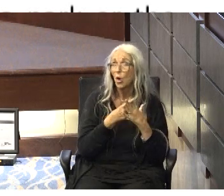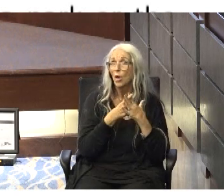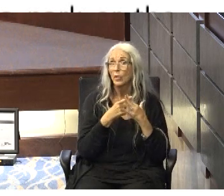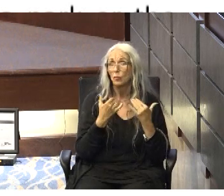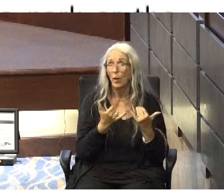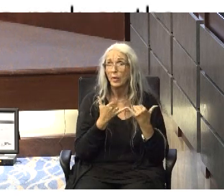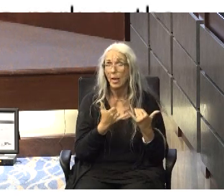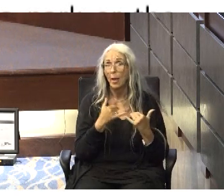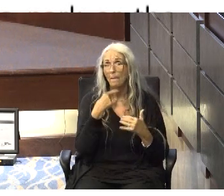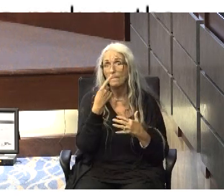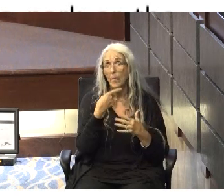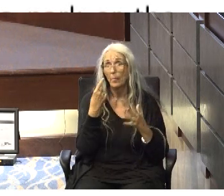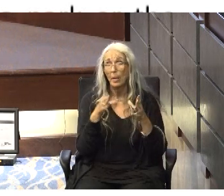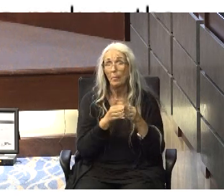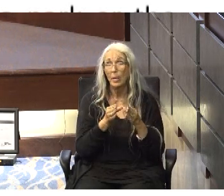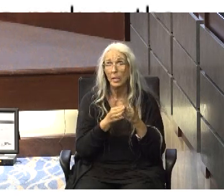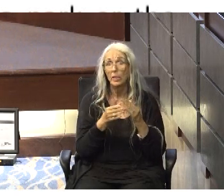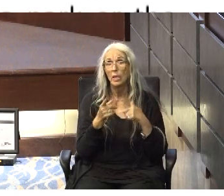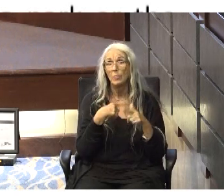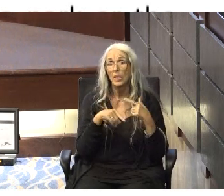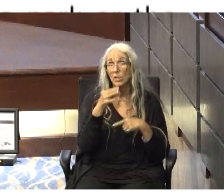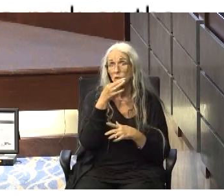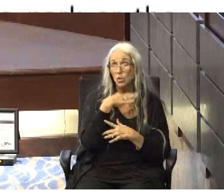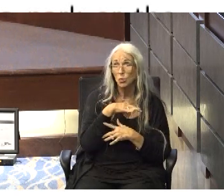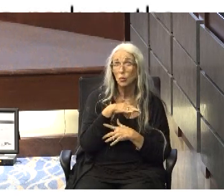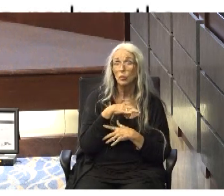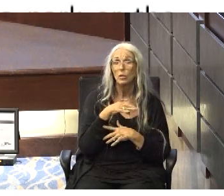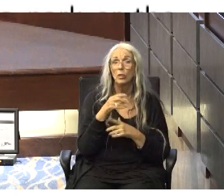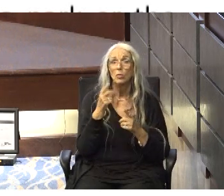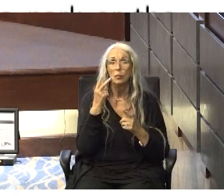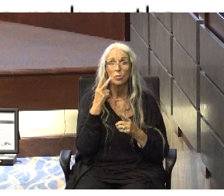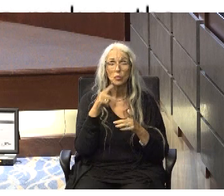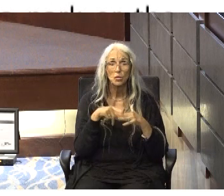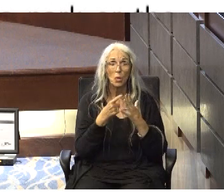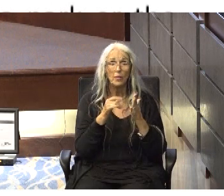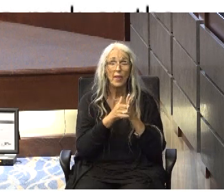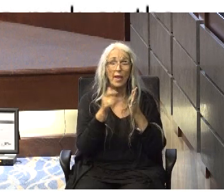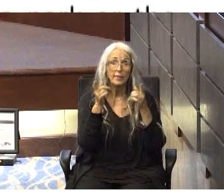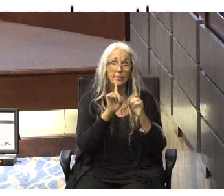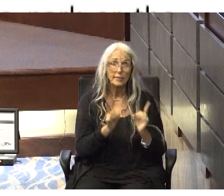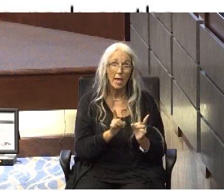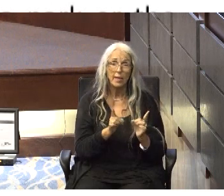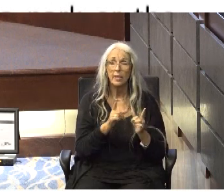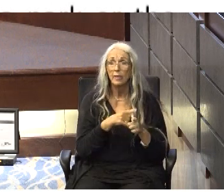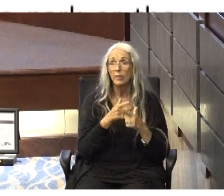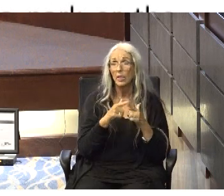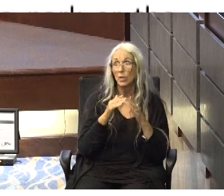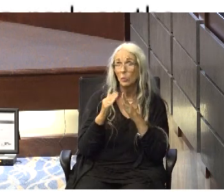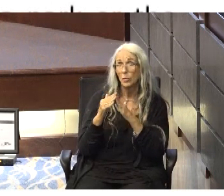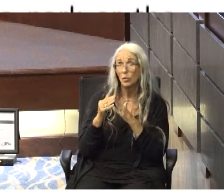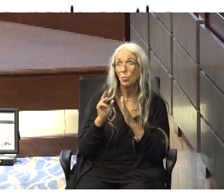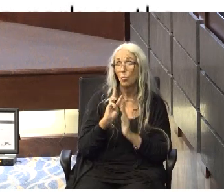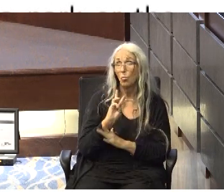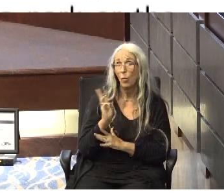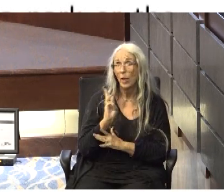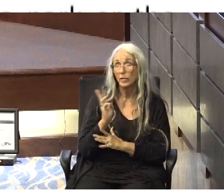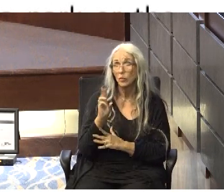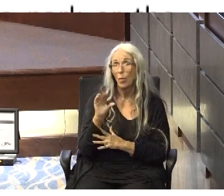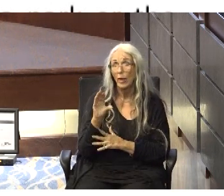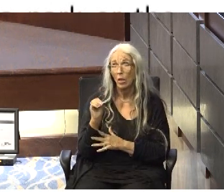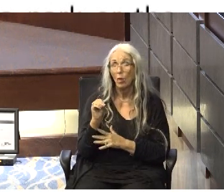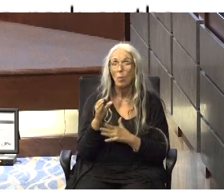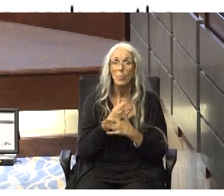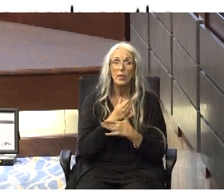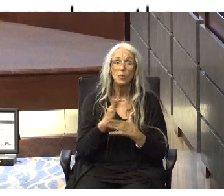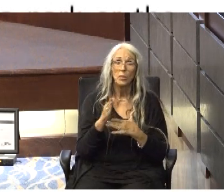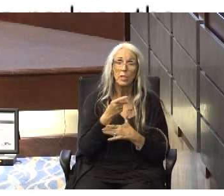with a public meeting coming up quite soon as we're kicking off that design. That had a land acquisition. Community park in West Waco area between Hewitt